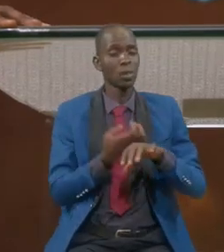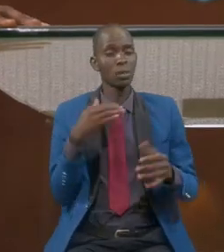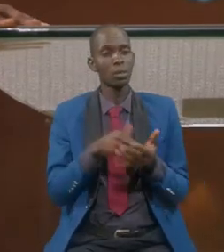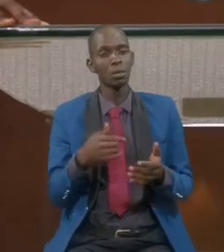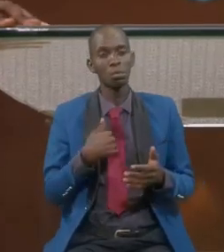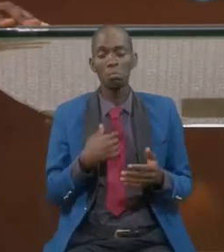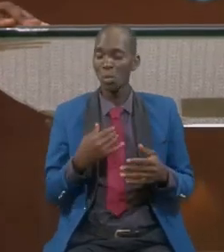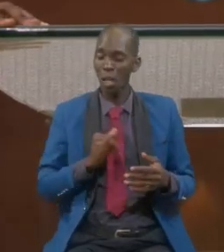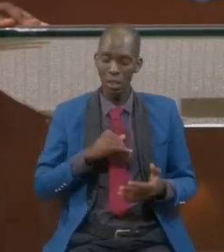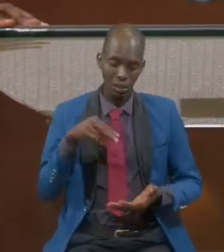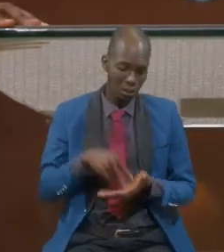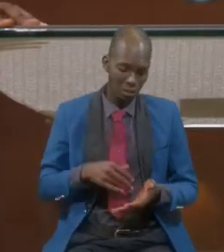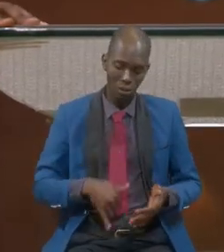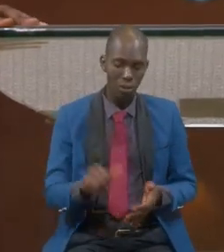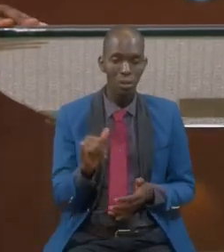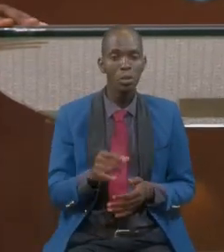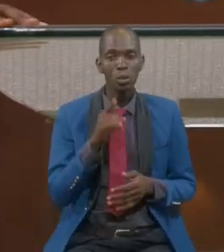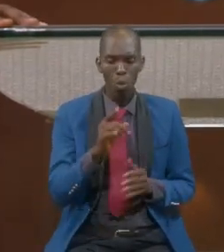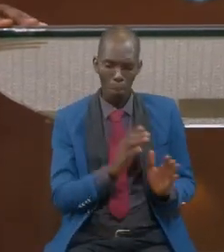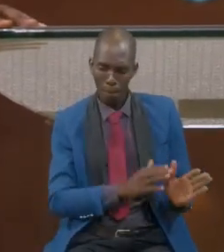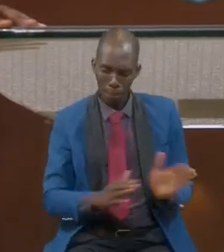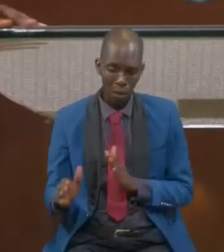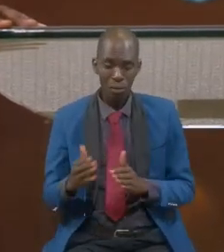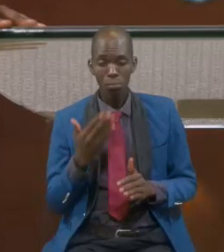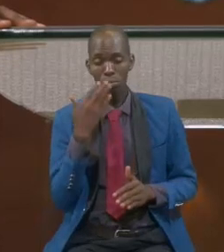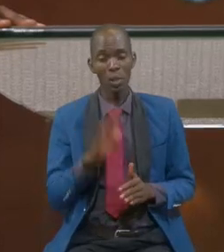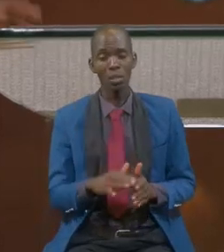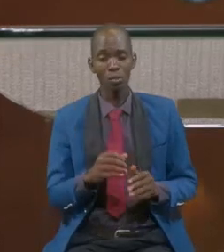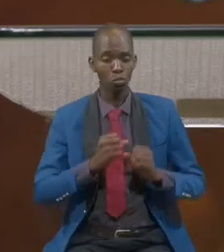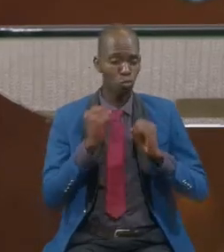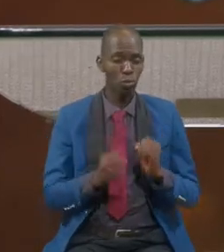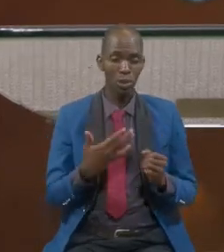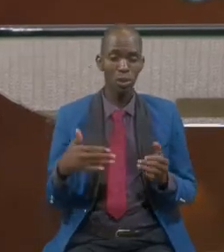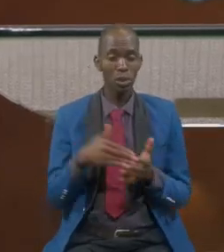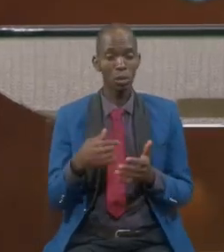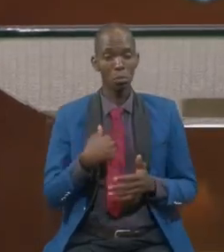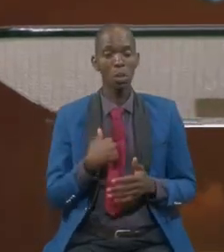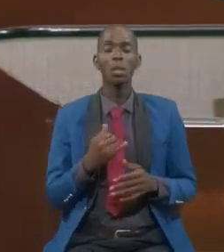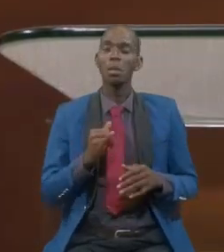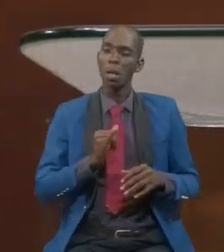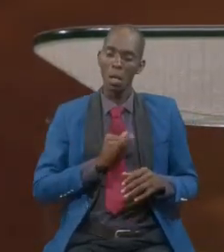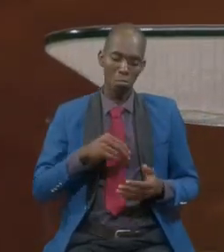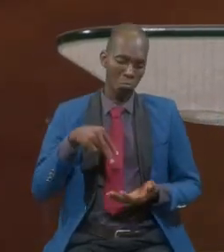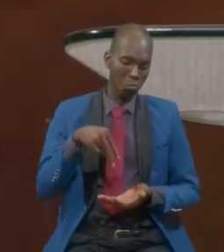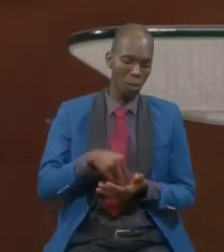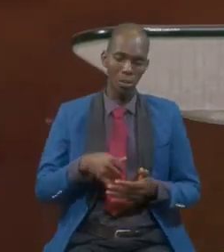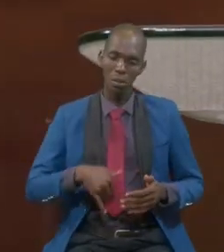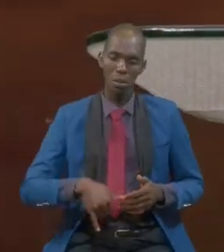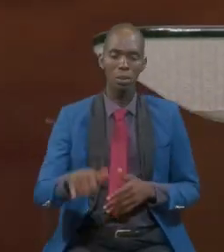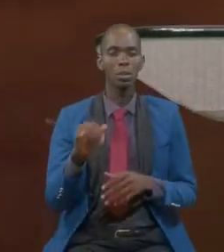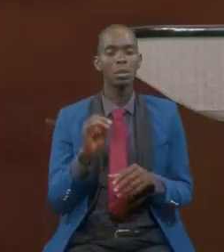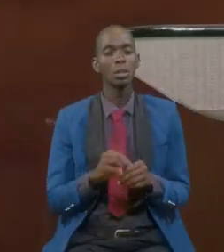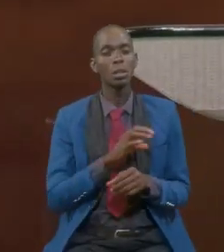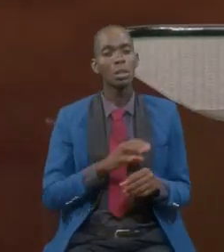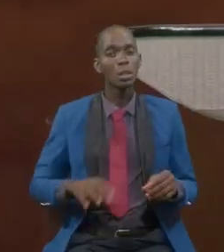stand and the plant of here is where I stand that's the character of Christ and